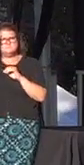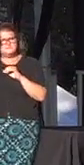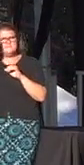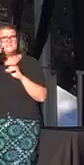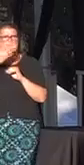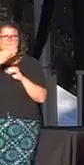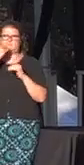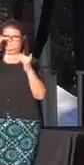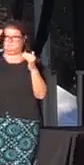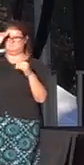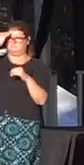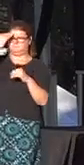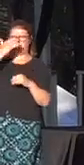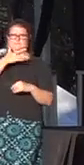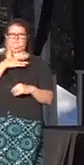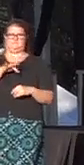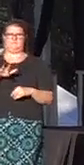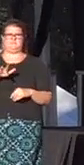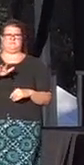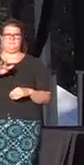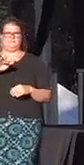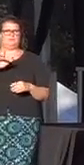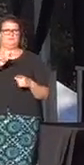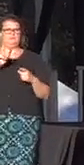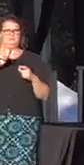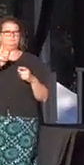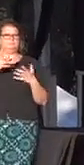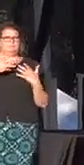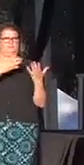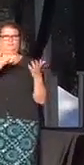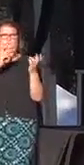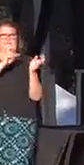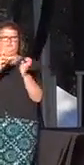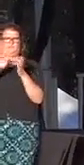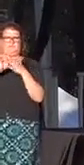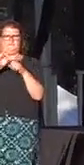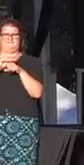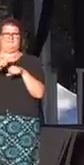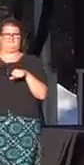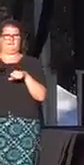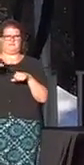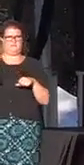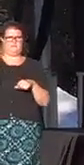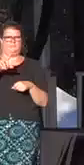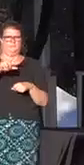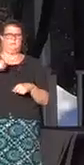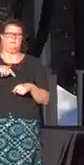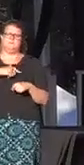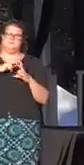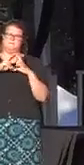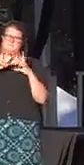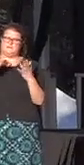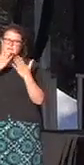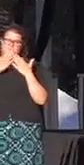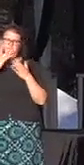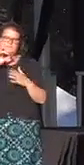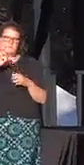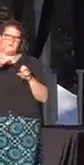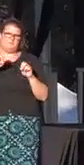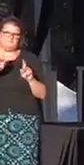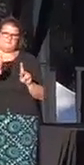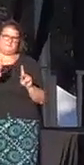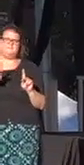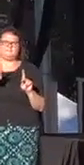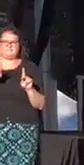level of sensitivity to the issues that affect you. And we are extremely grateful for that